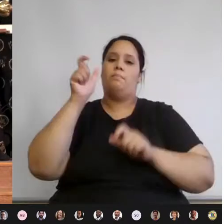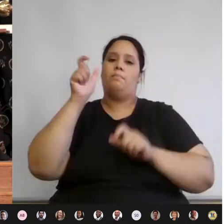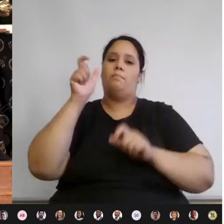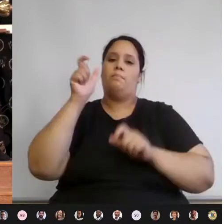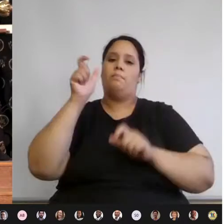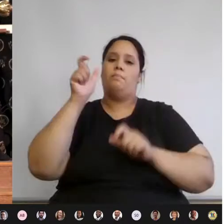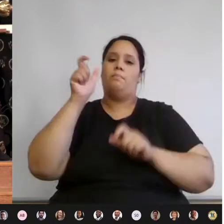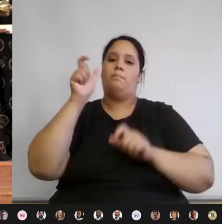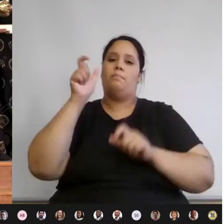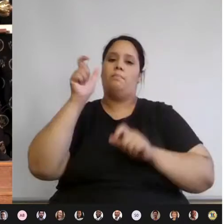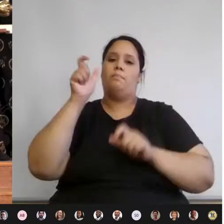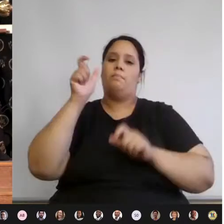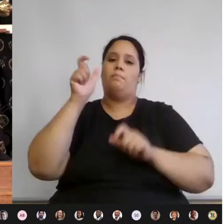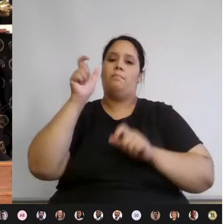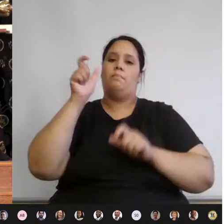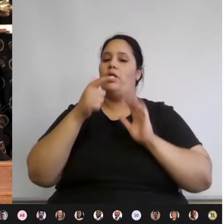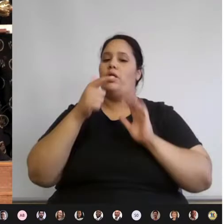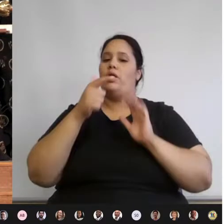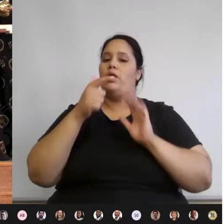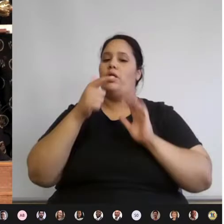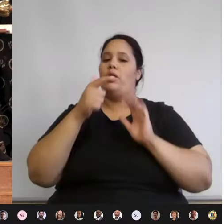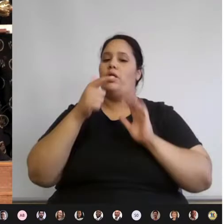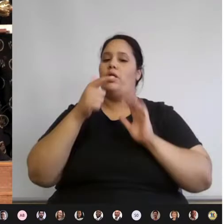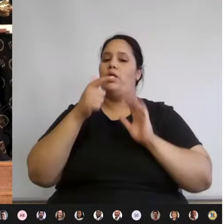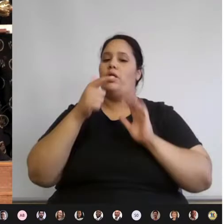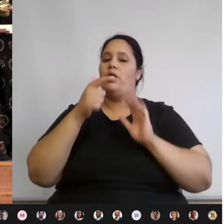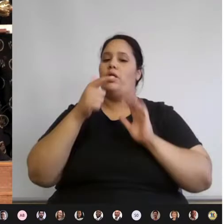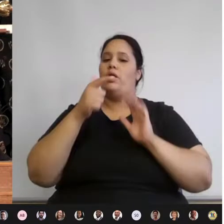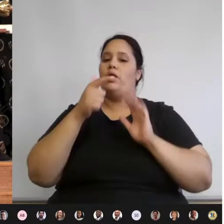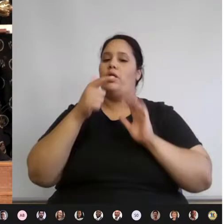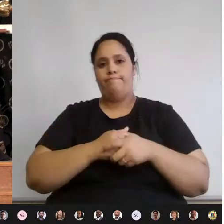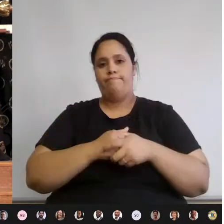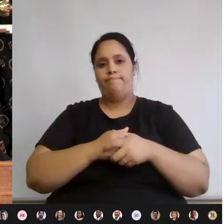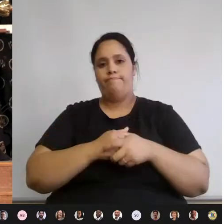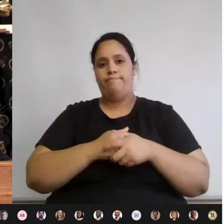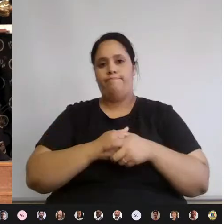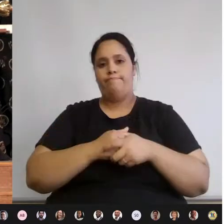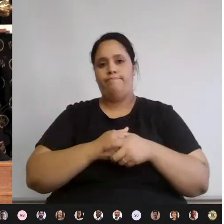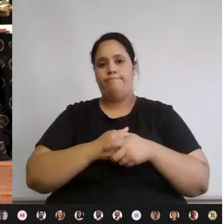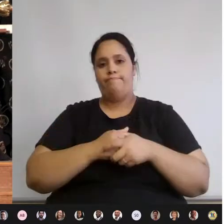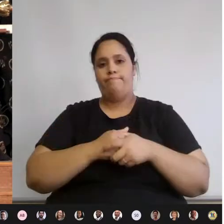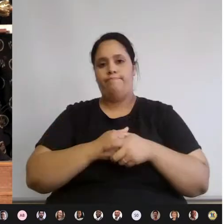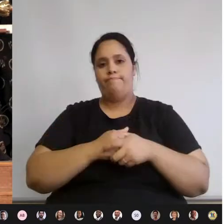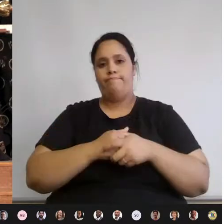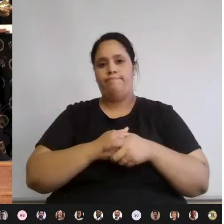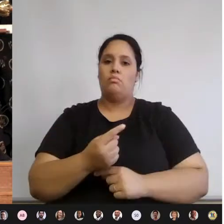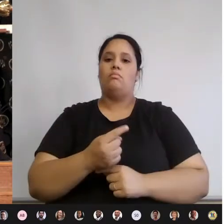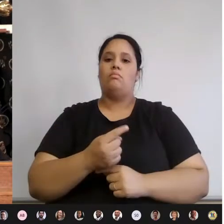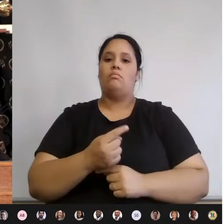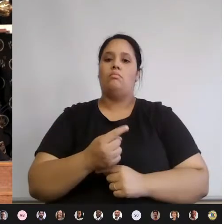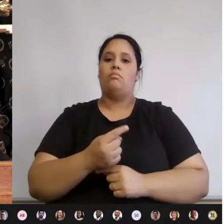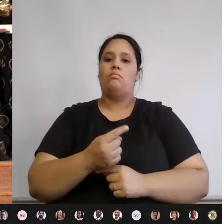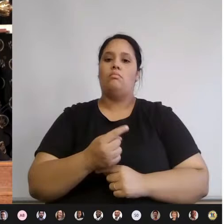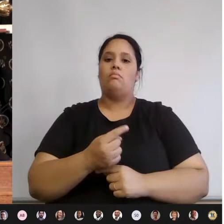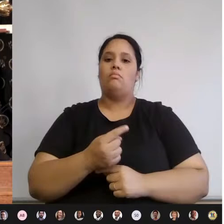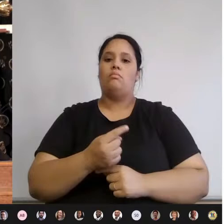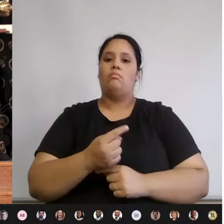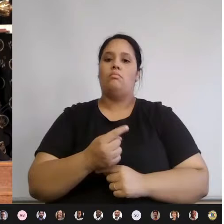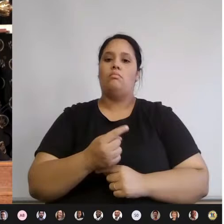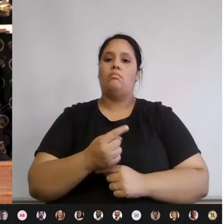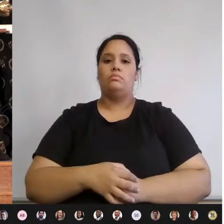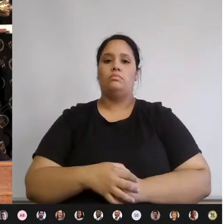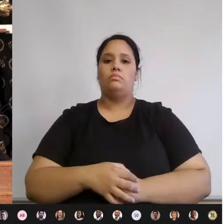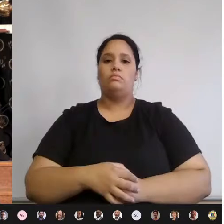our road reserves. I once again want to reiterate, and of course I don't have